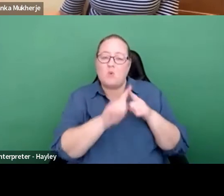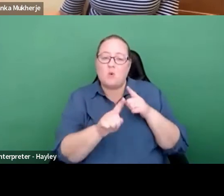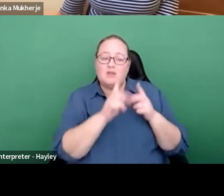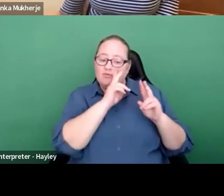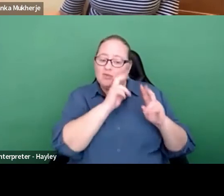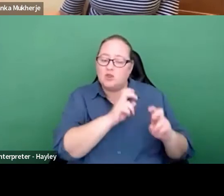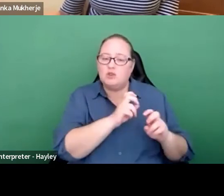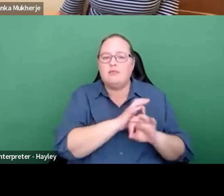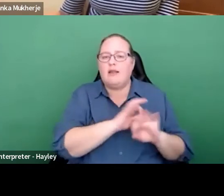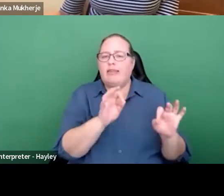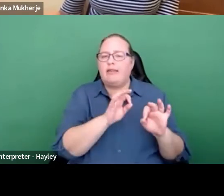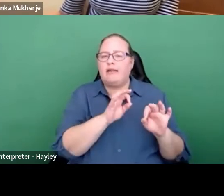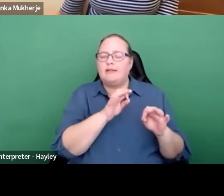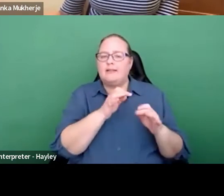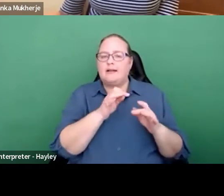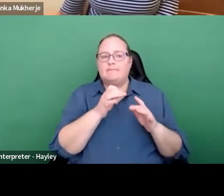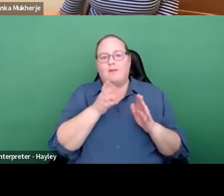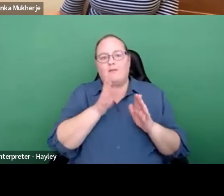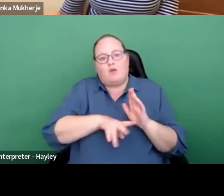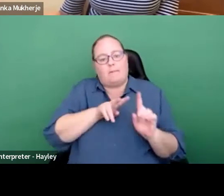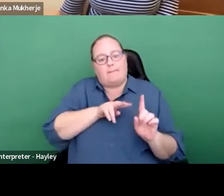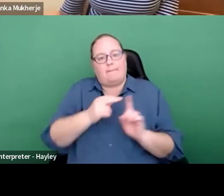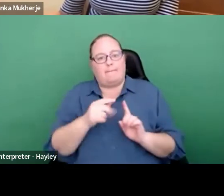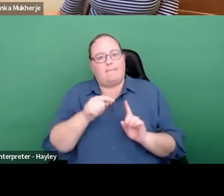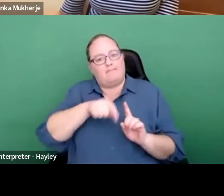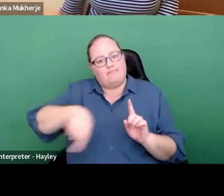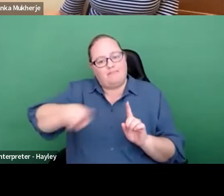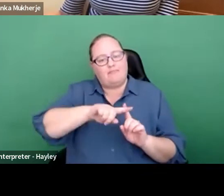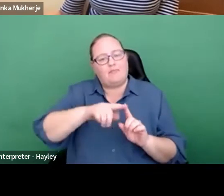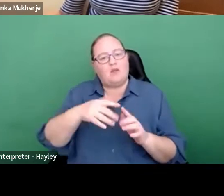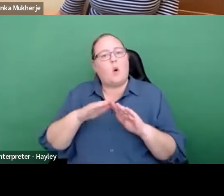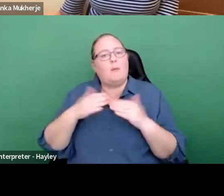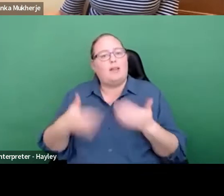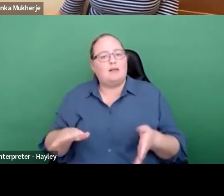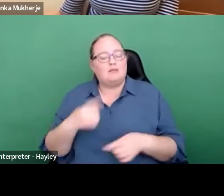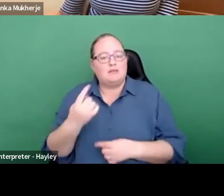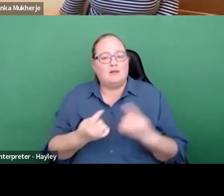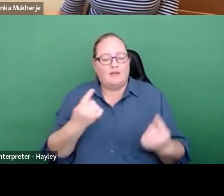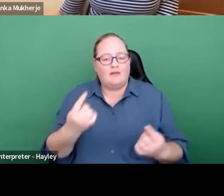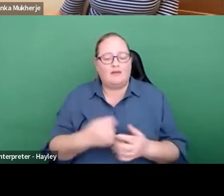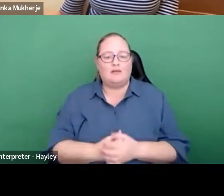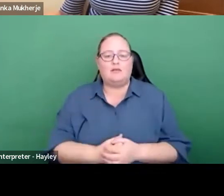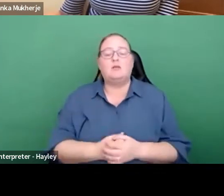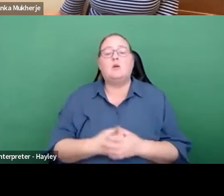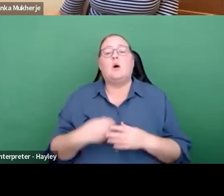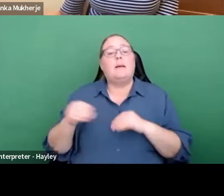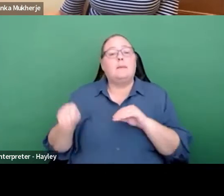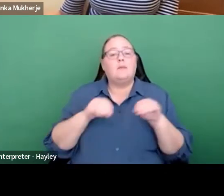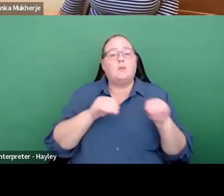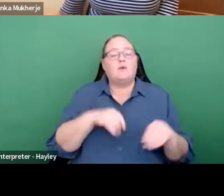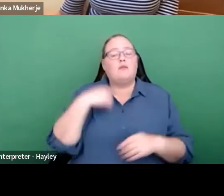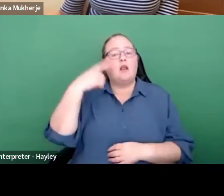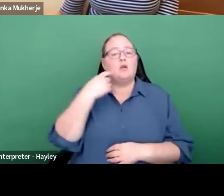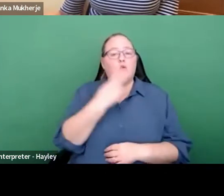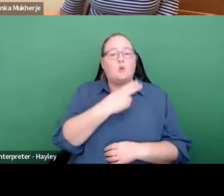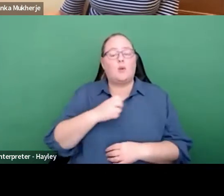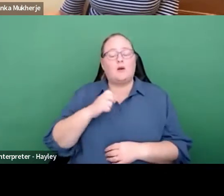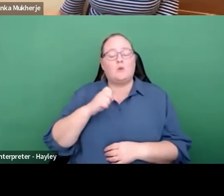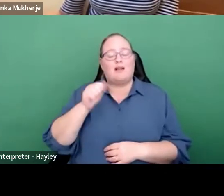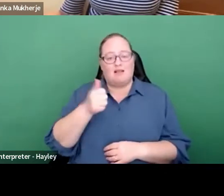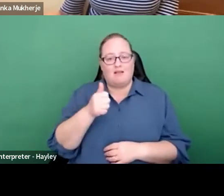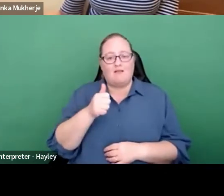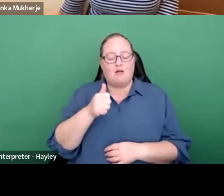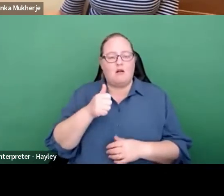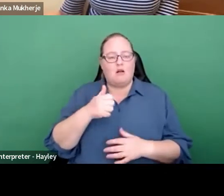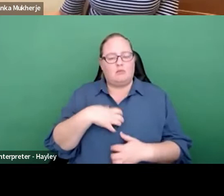from a very different angle. I started in 2011 when I first moved to London, and was quite shocked and surprised, never having